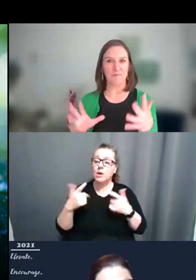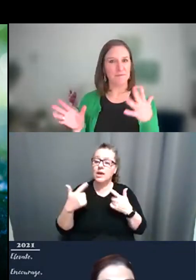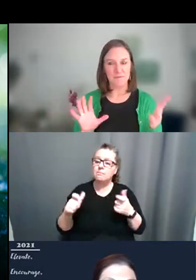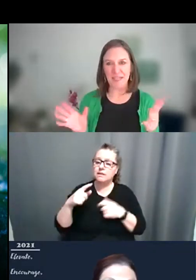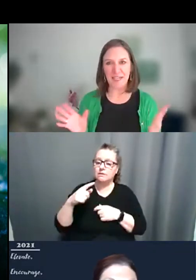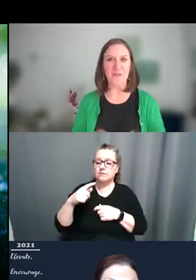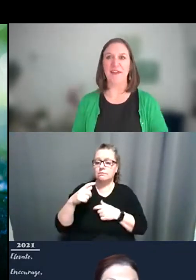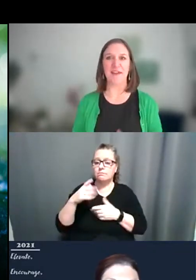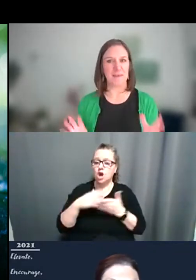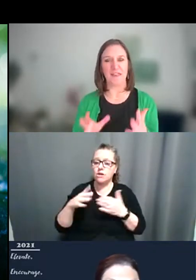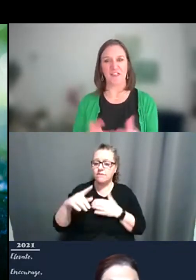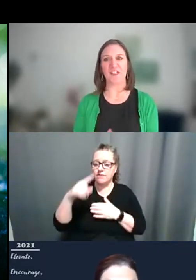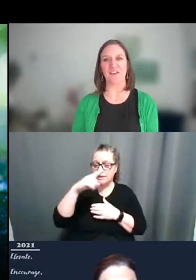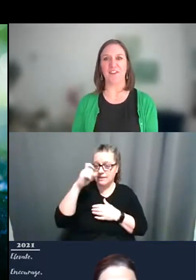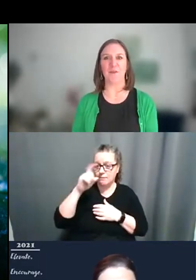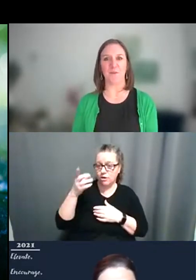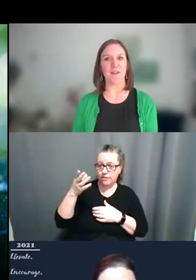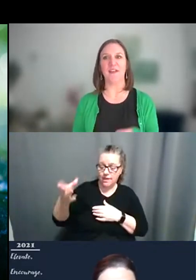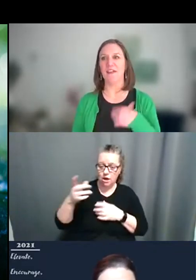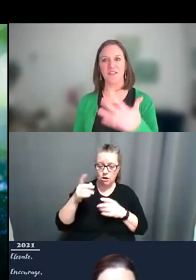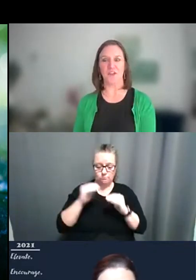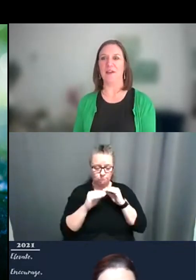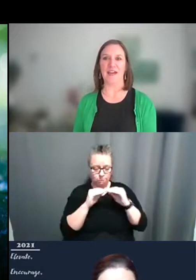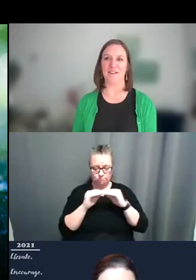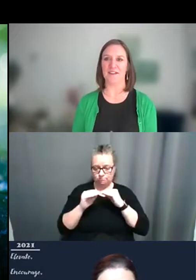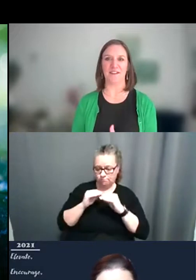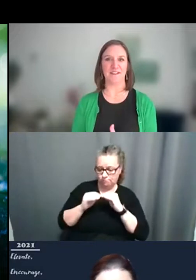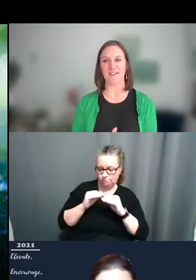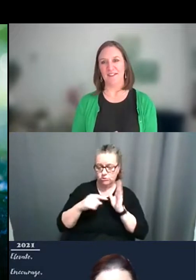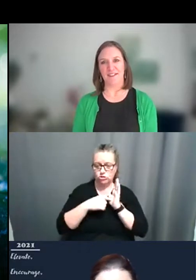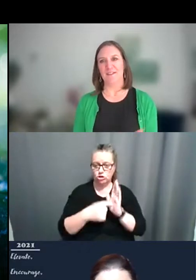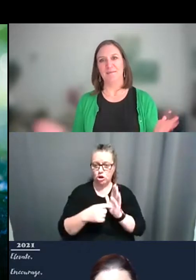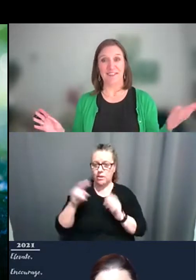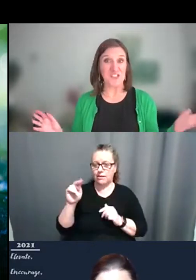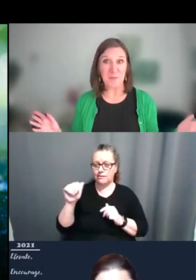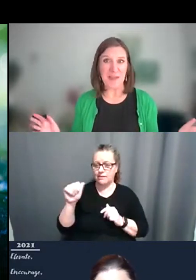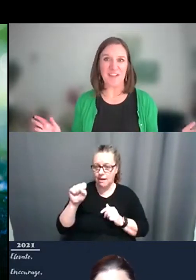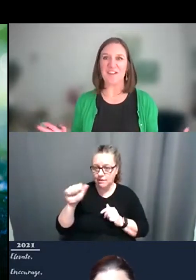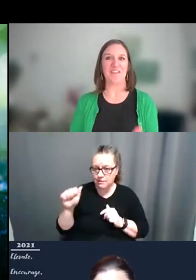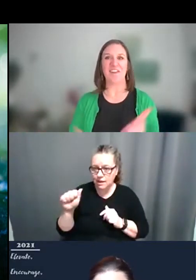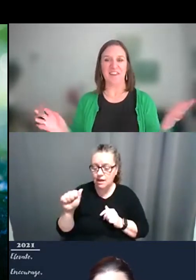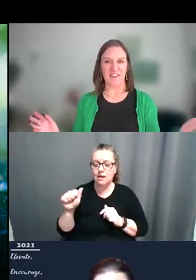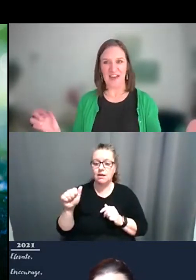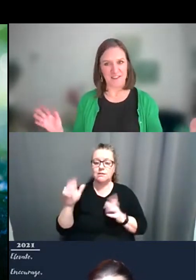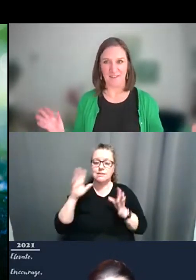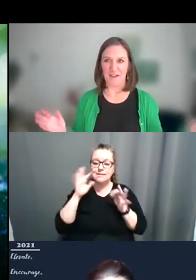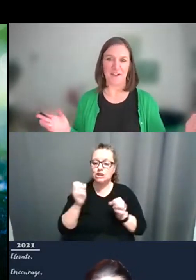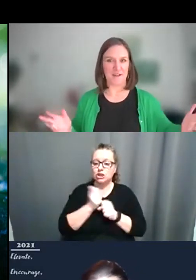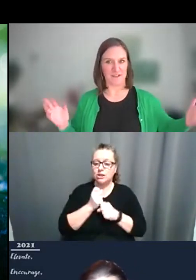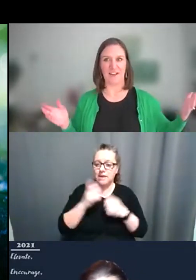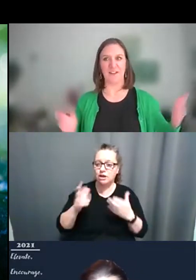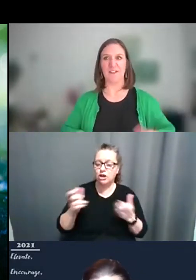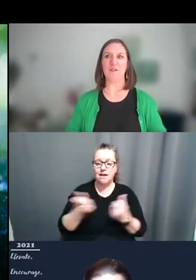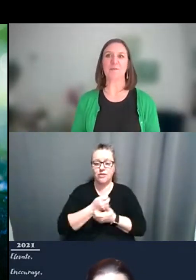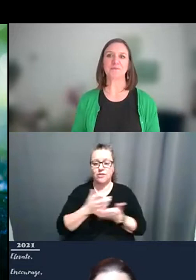just tinkering and making sure everything was working and showing NASA decision makers everything that